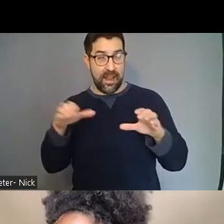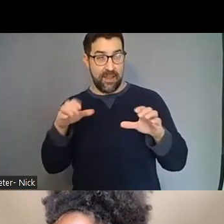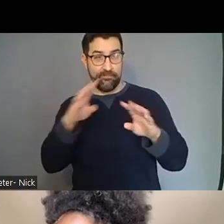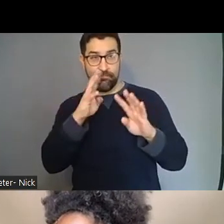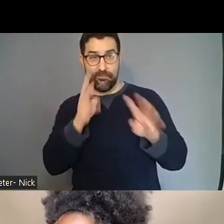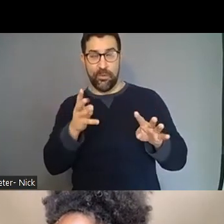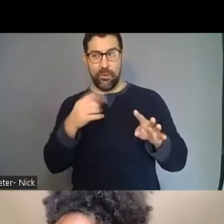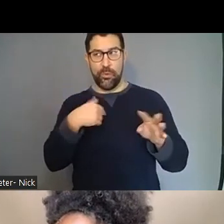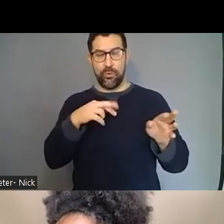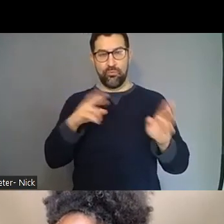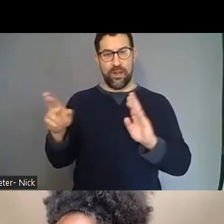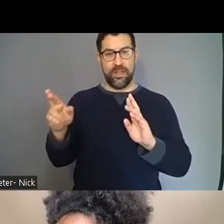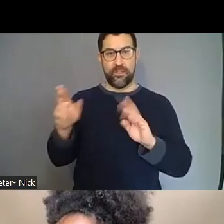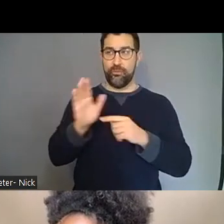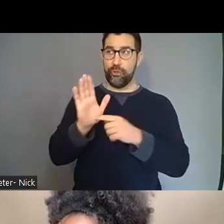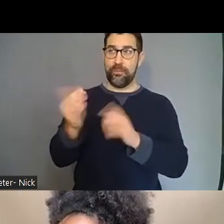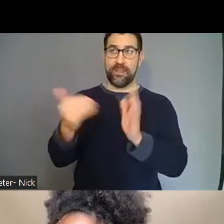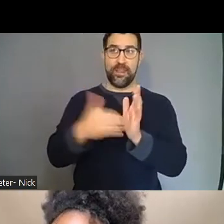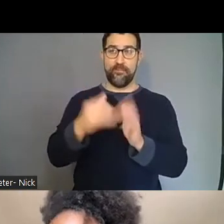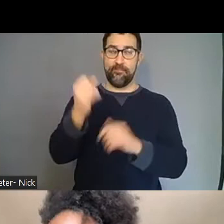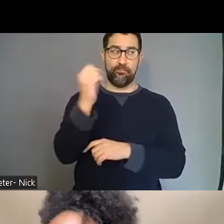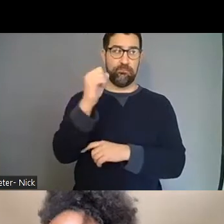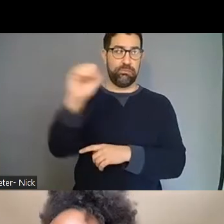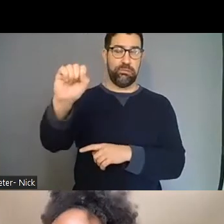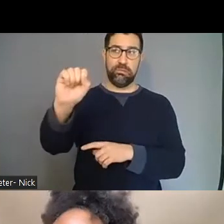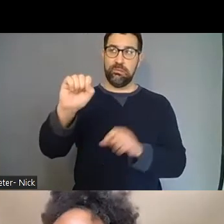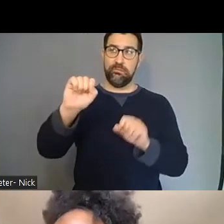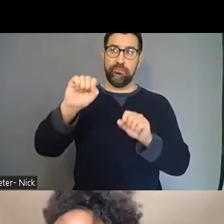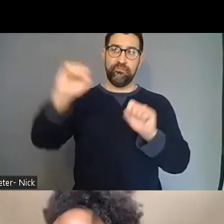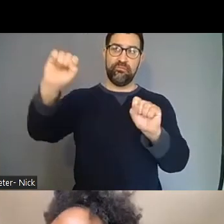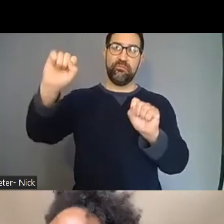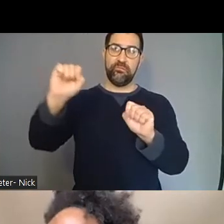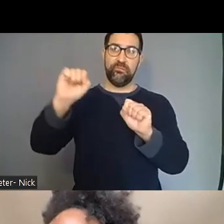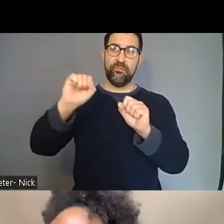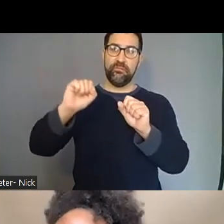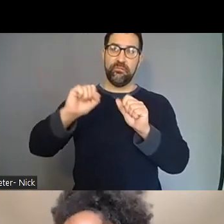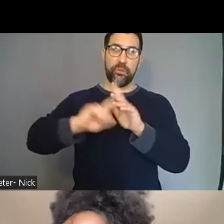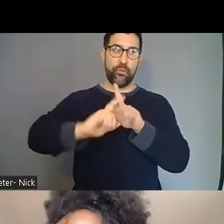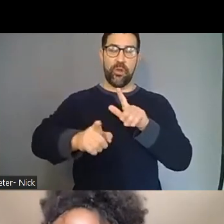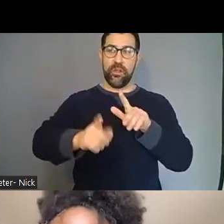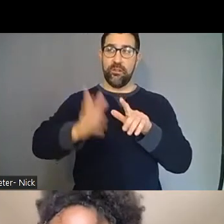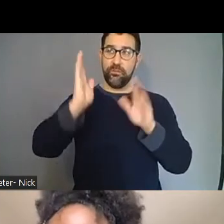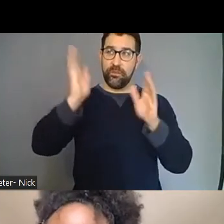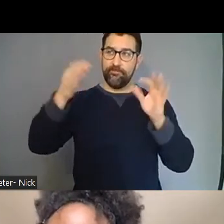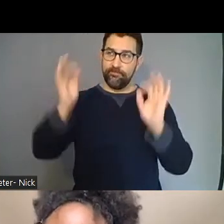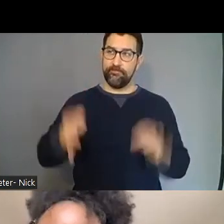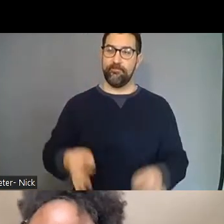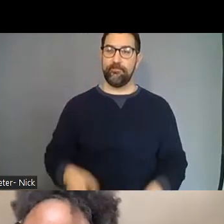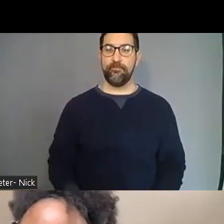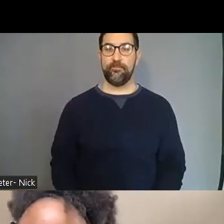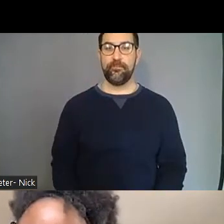ready to show them once again with the walkout or any sort of, you know, united movement